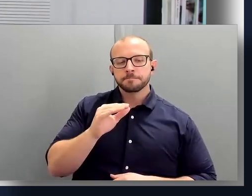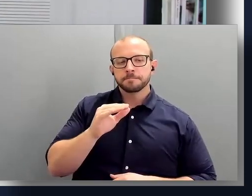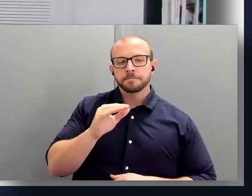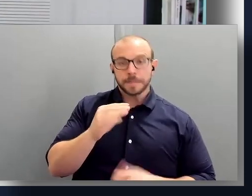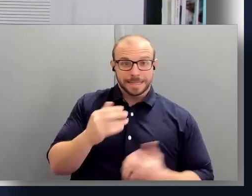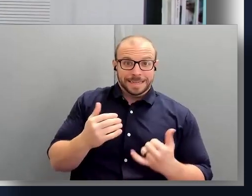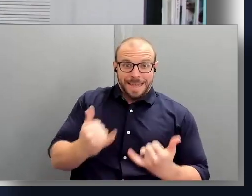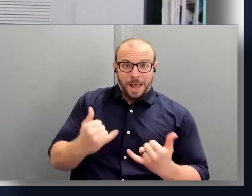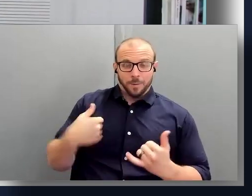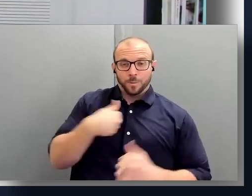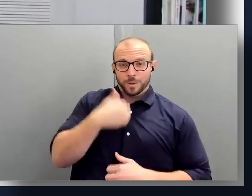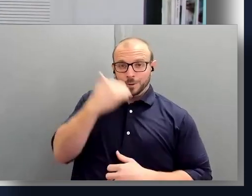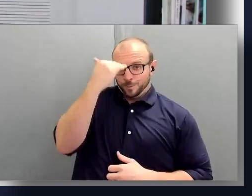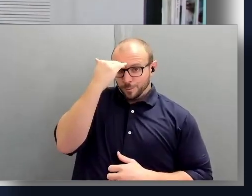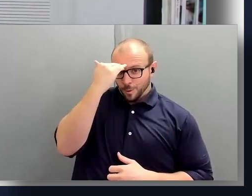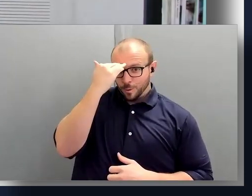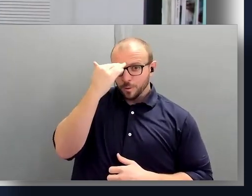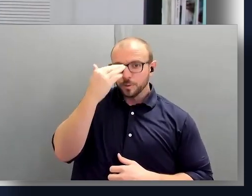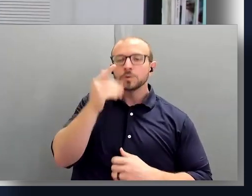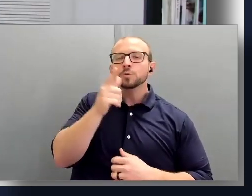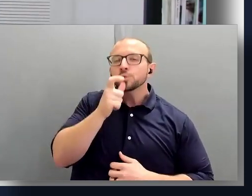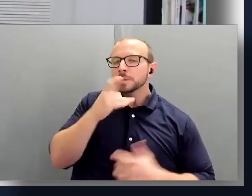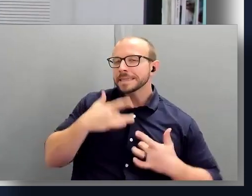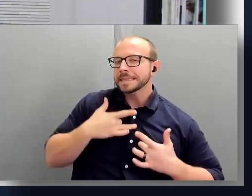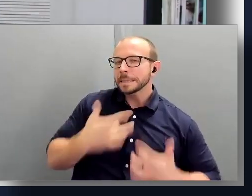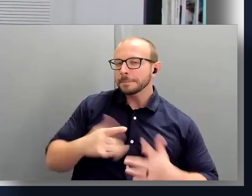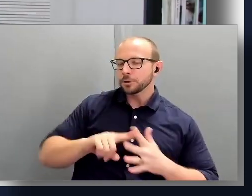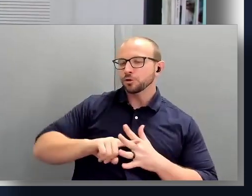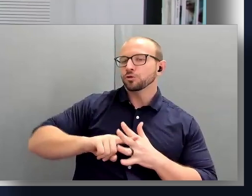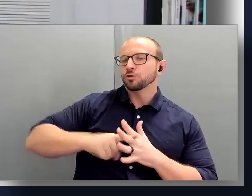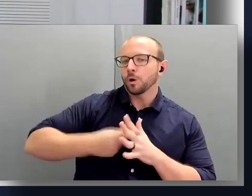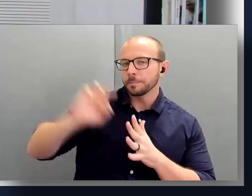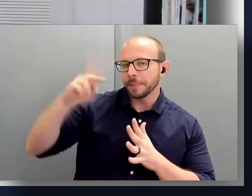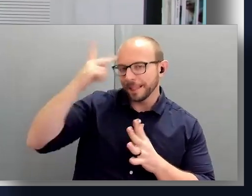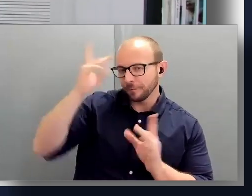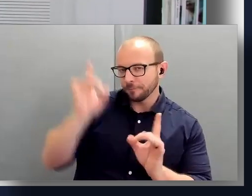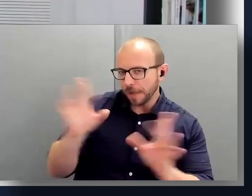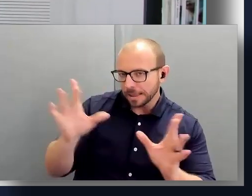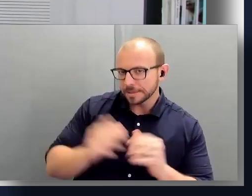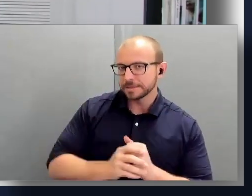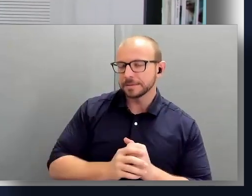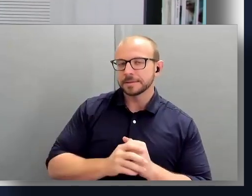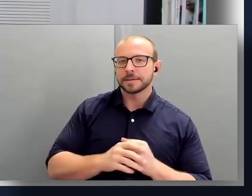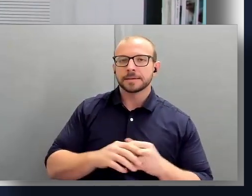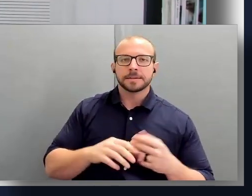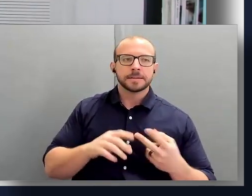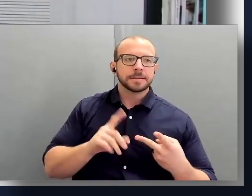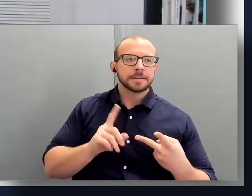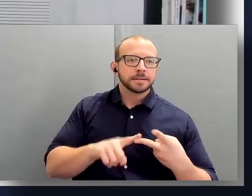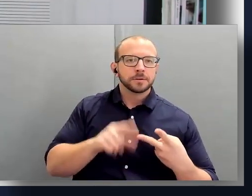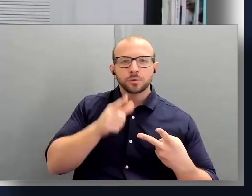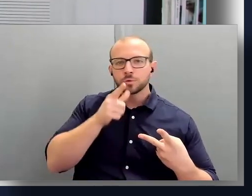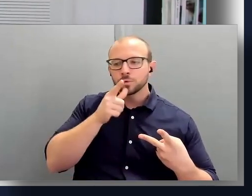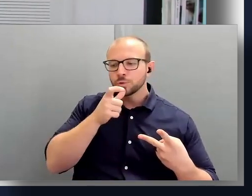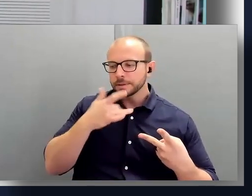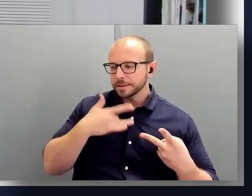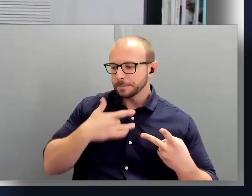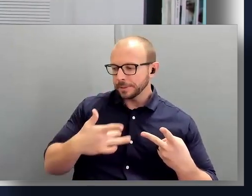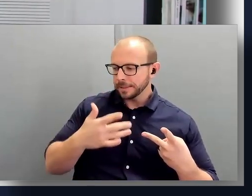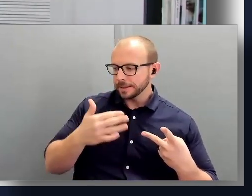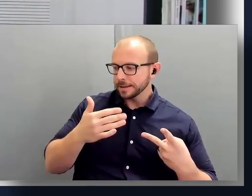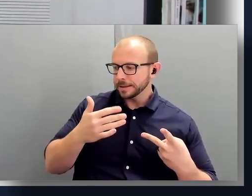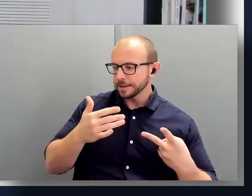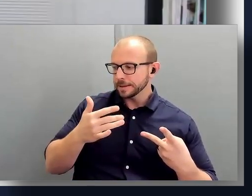one of the other things that we now know is who tends to start political violence, who tends